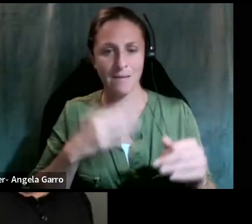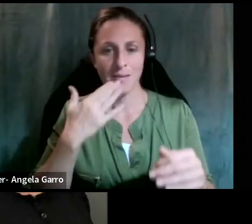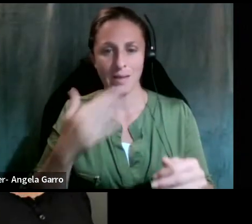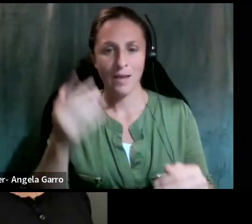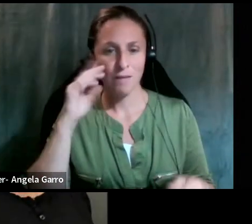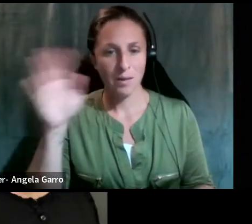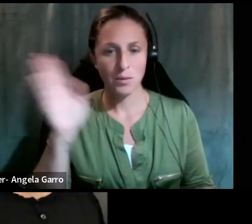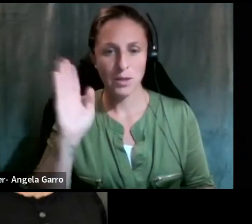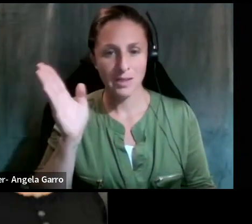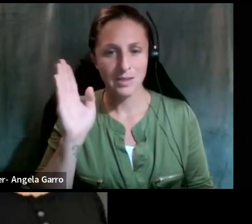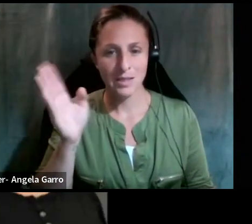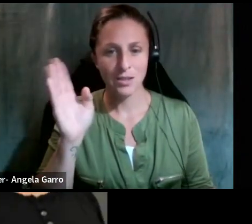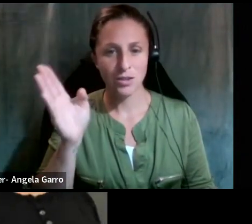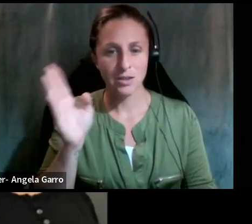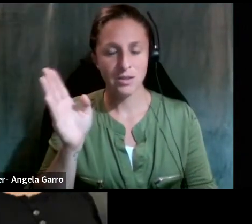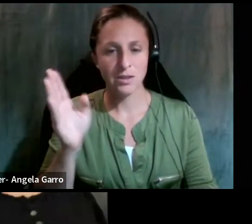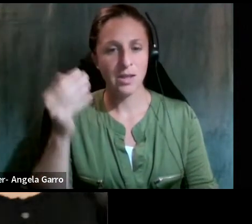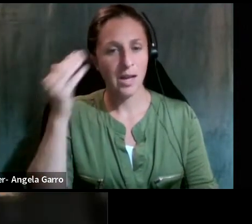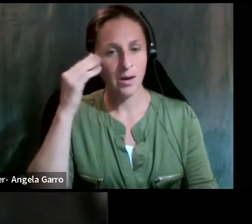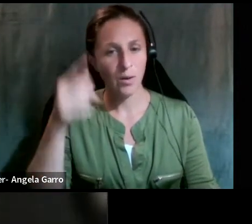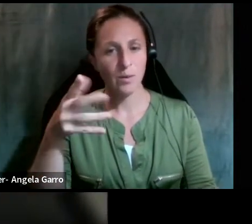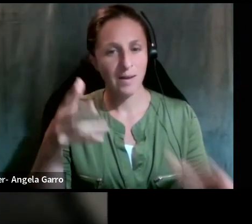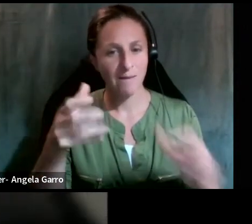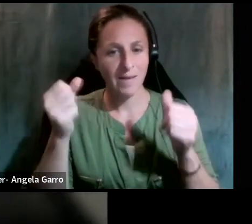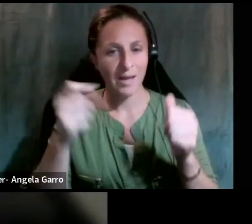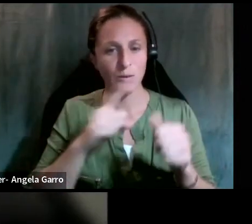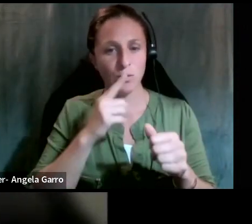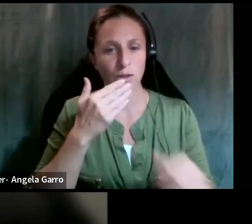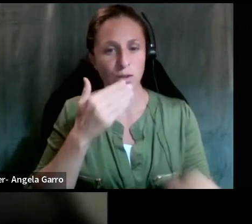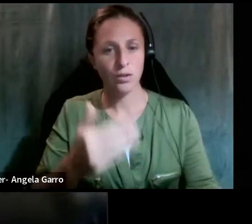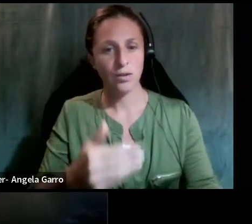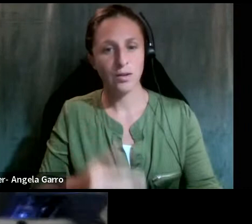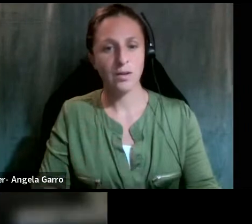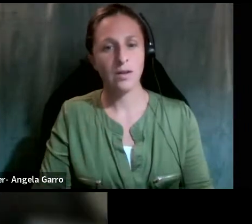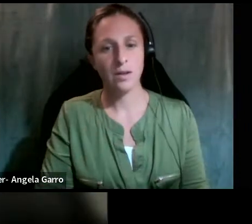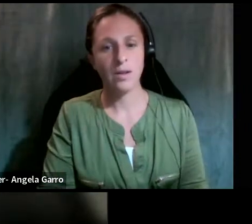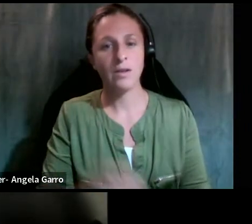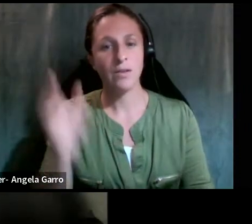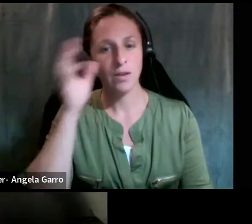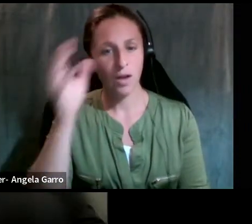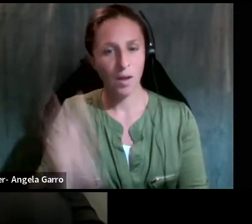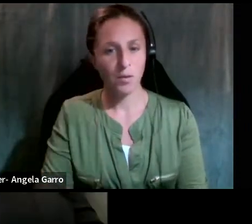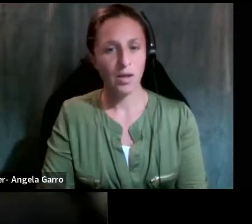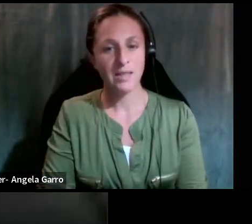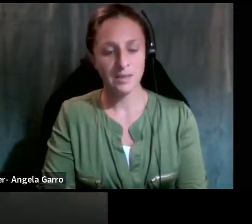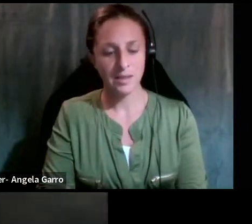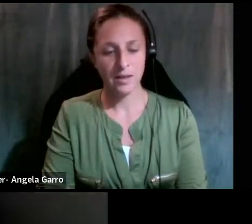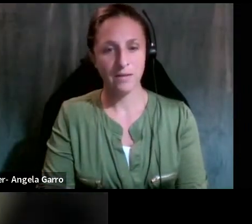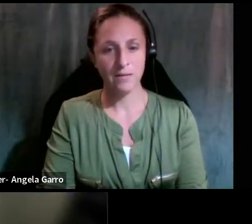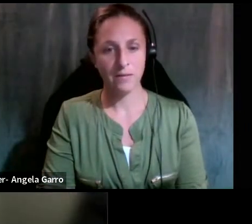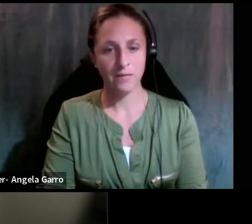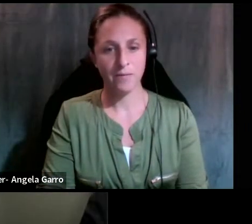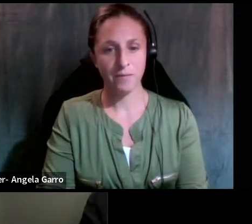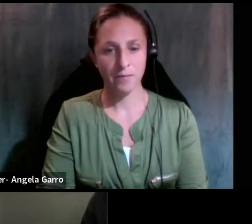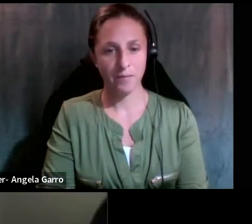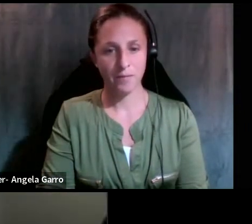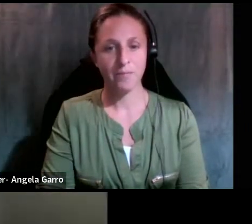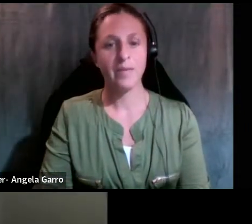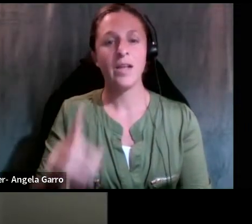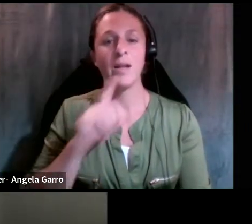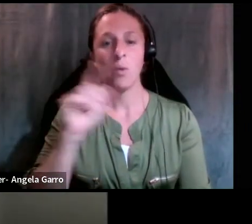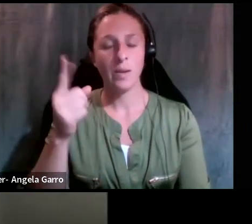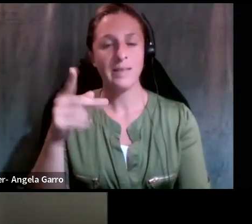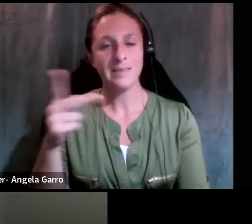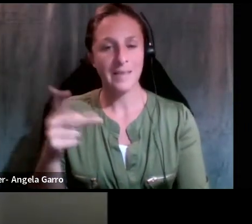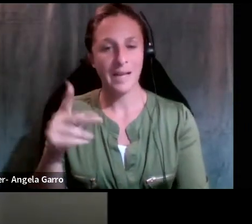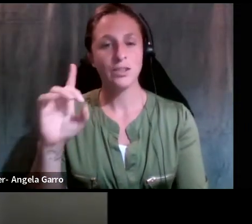I just want to say, I know you went fast, but it was really good. Yeah. Because it was comprehensive of just not only these sites, the departments, and